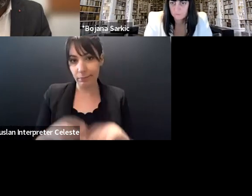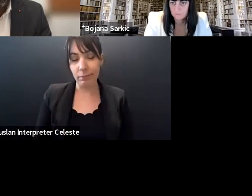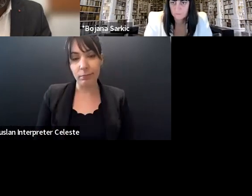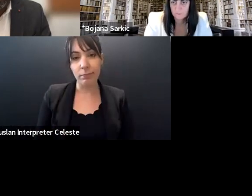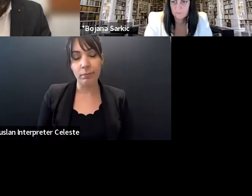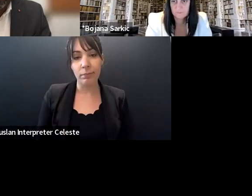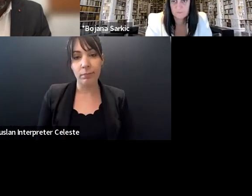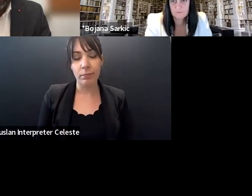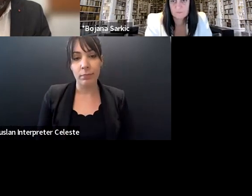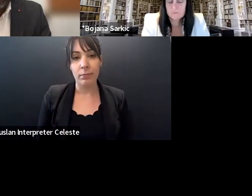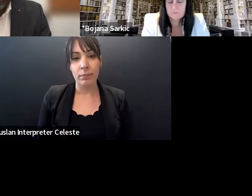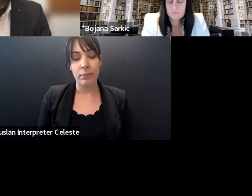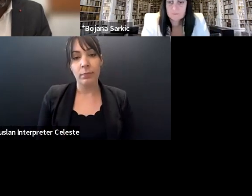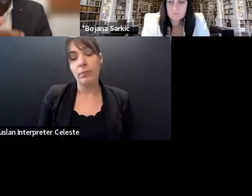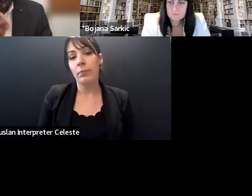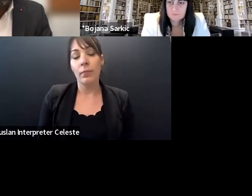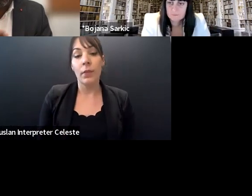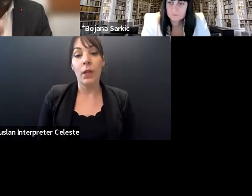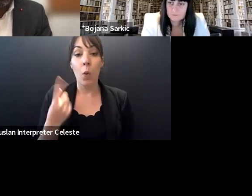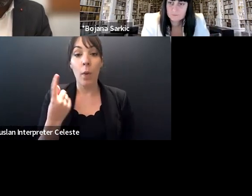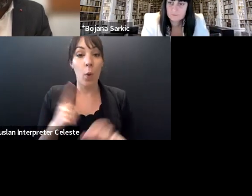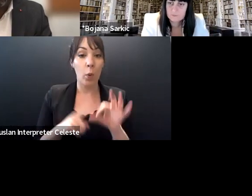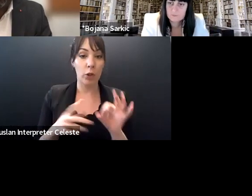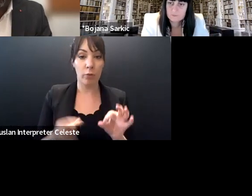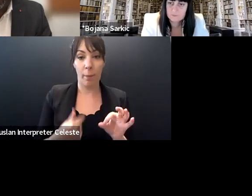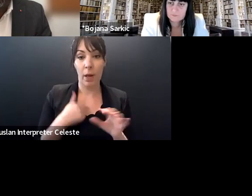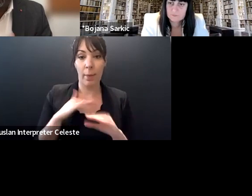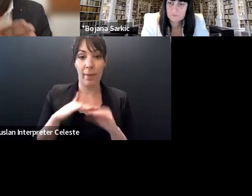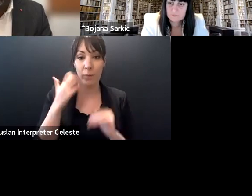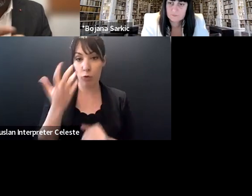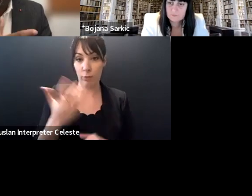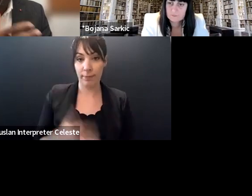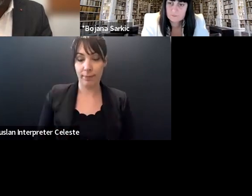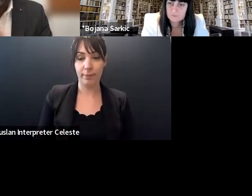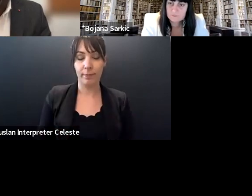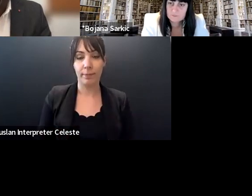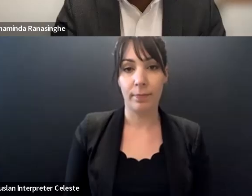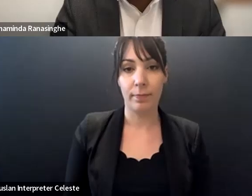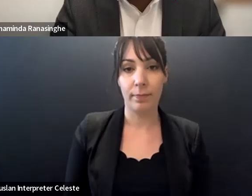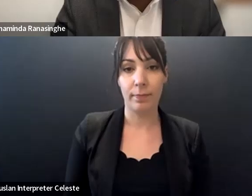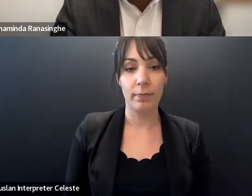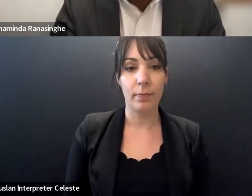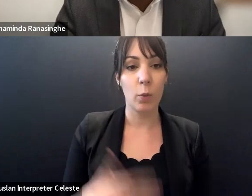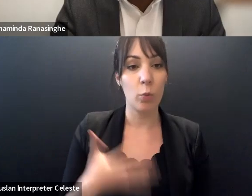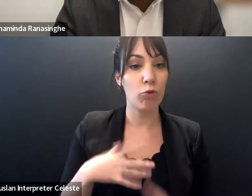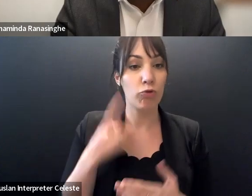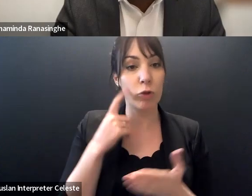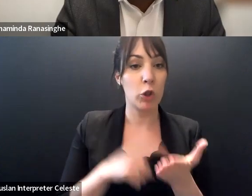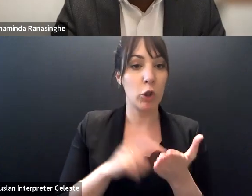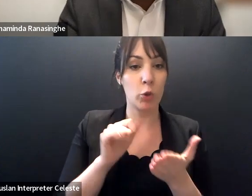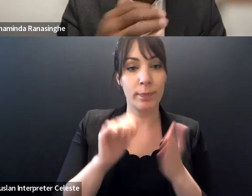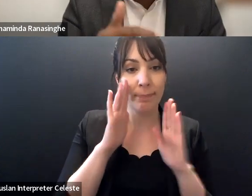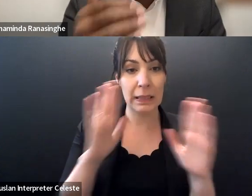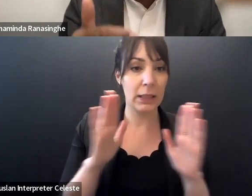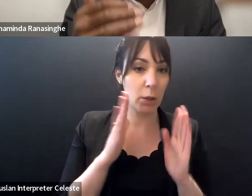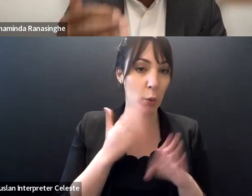from the audience. And this is about the future. So we've come a long way. I want to acknowledge all the amazing work everyone continues to do in this space.